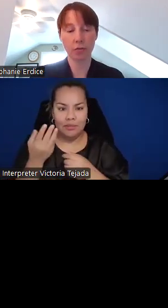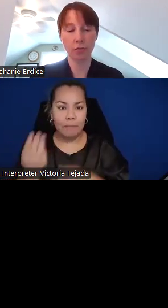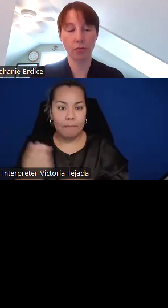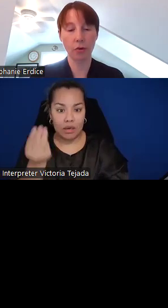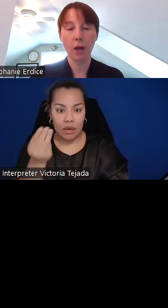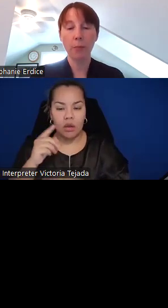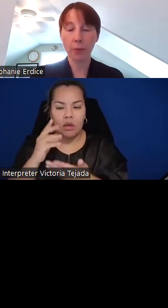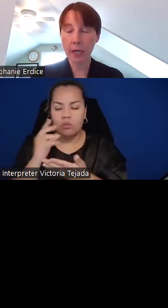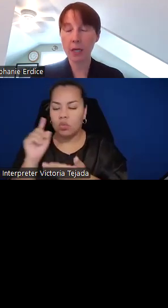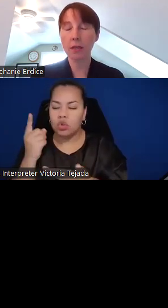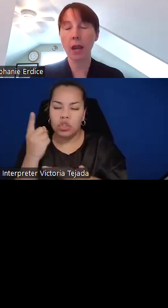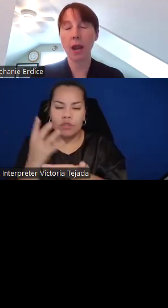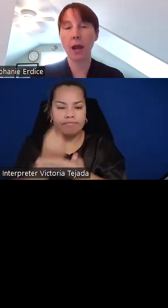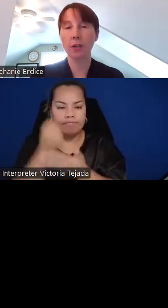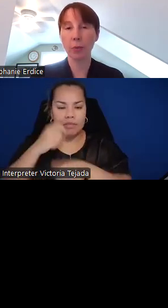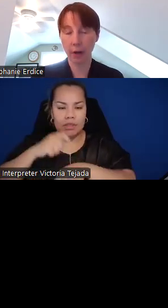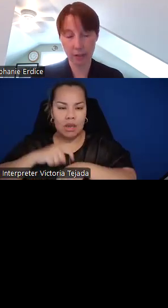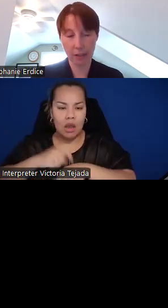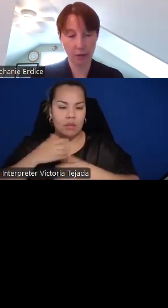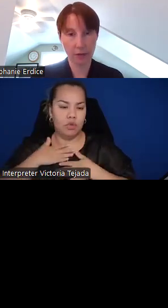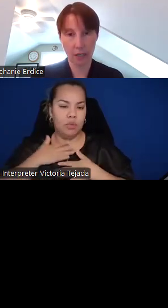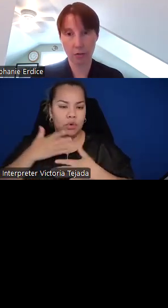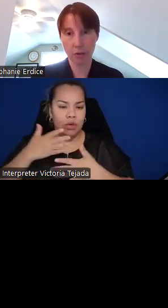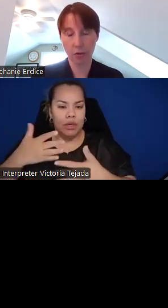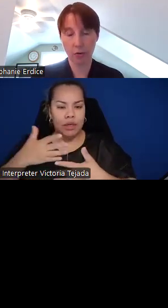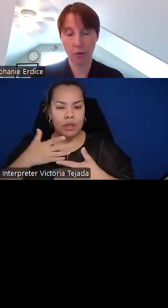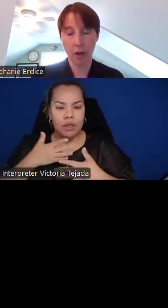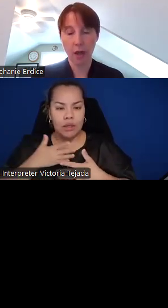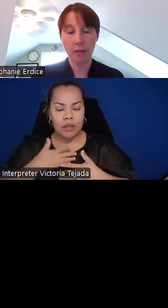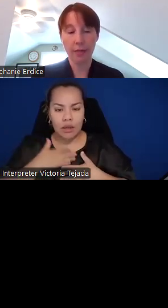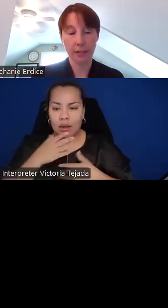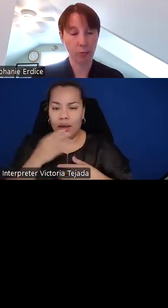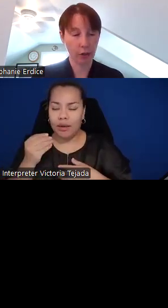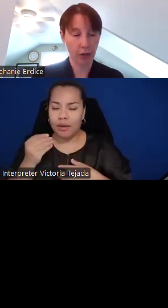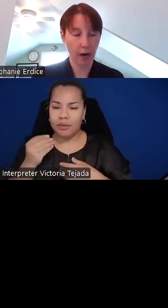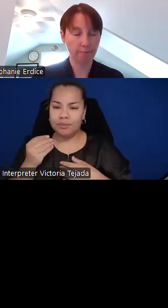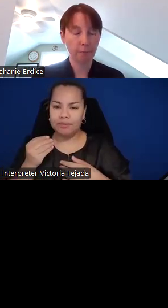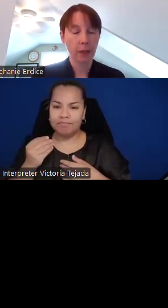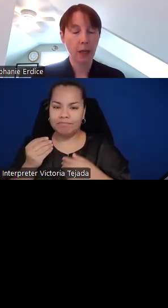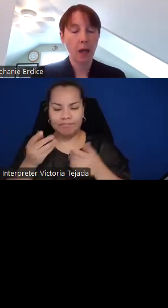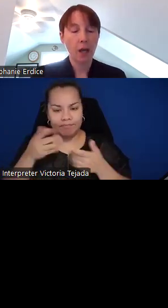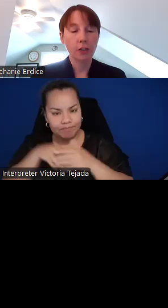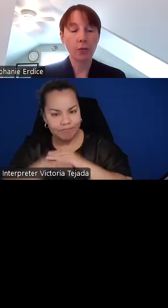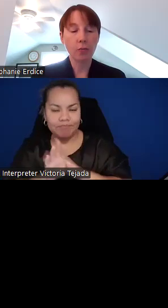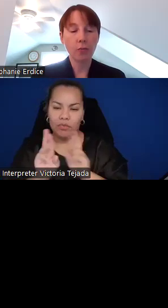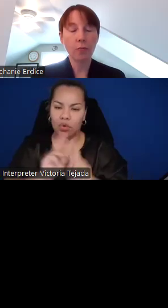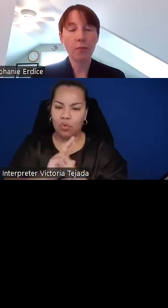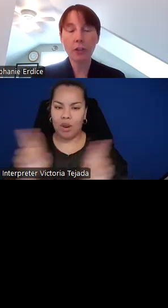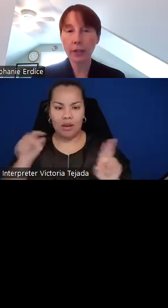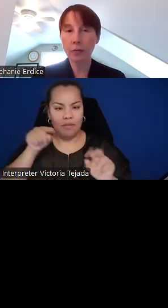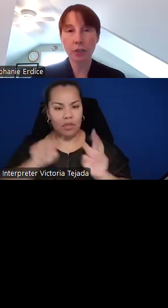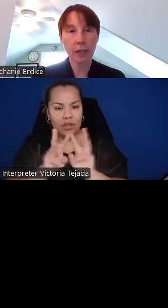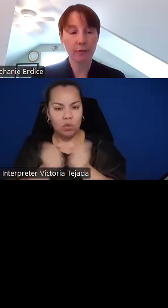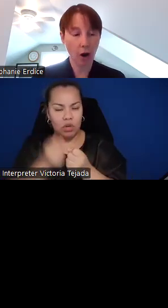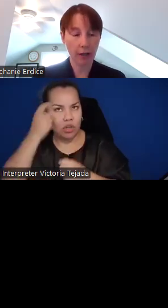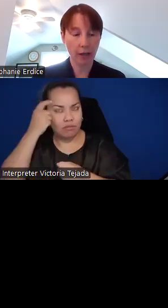chance to breathe and bring ourselves into this workshop. So